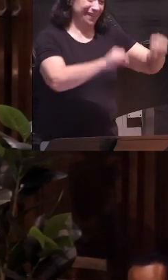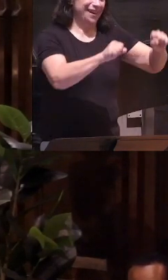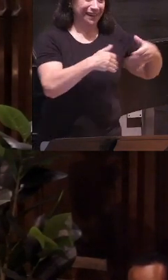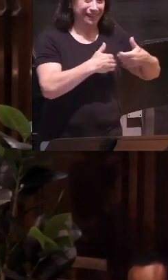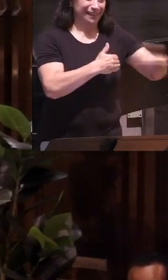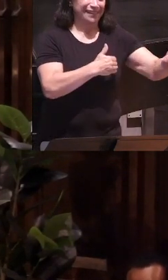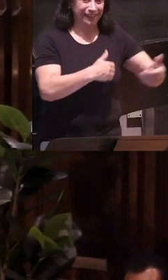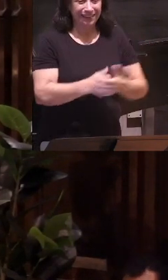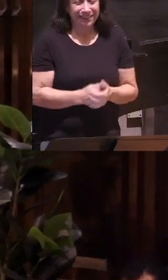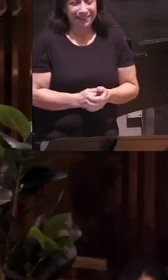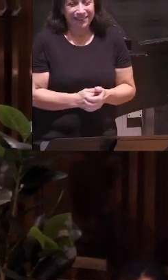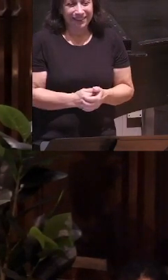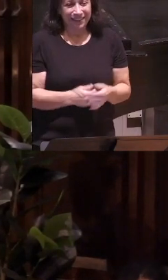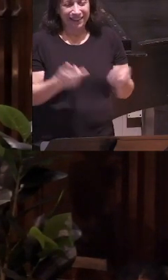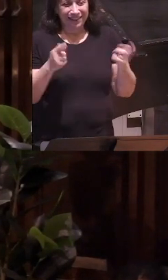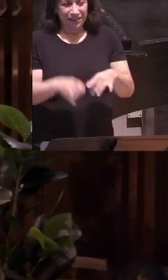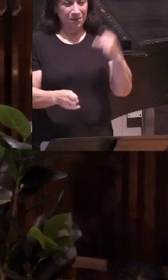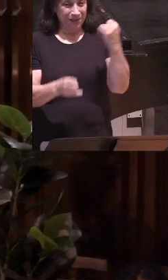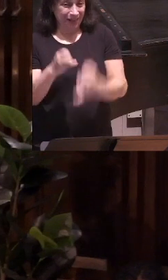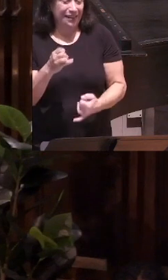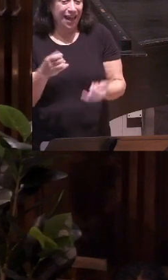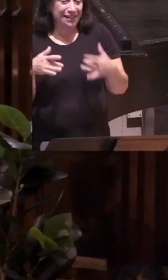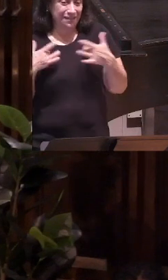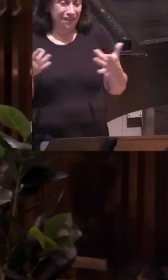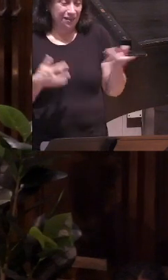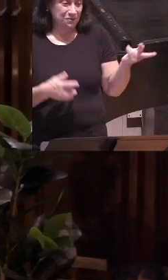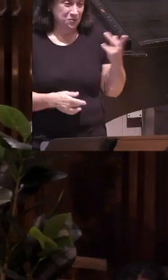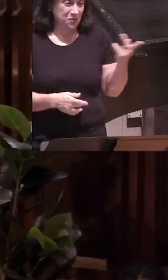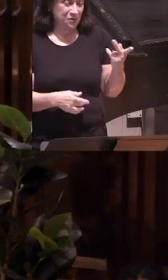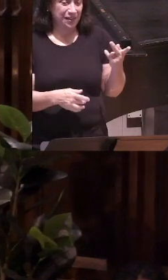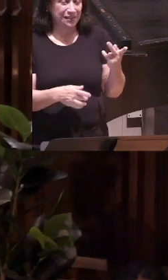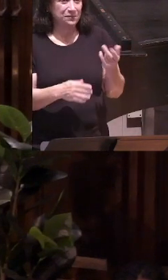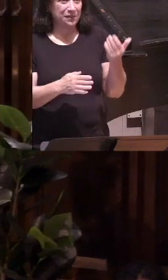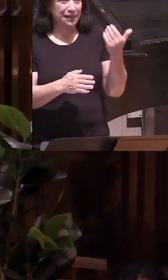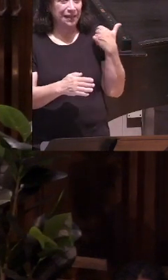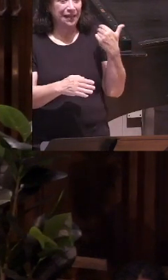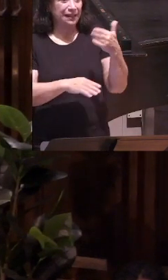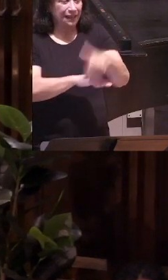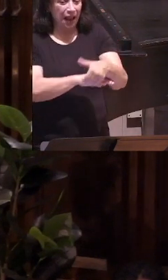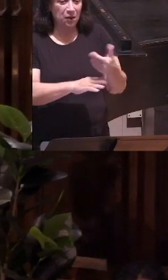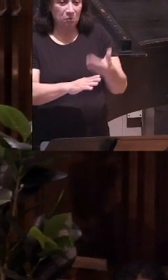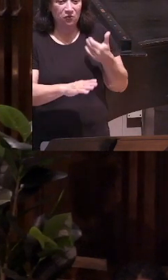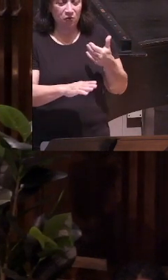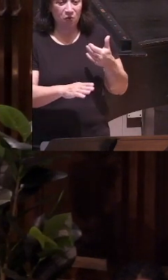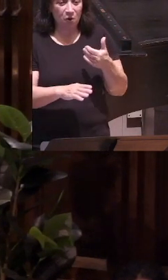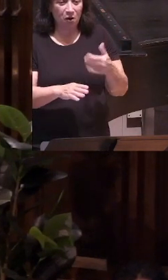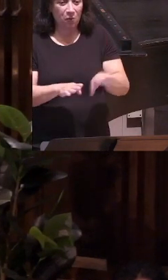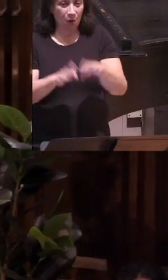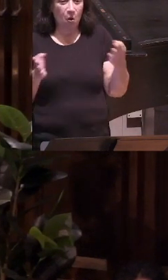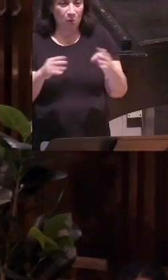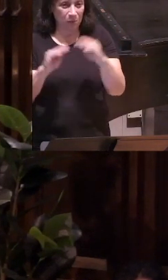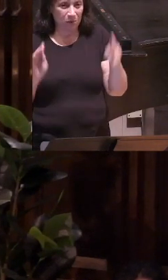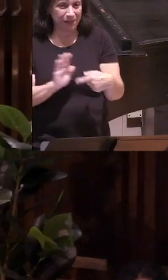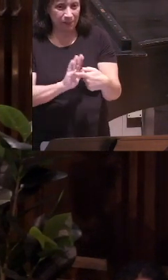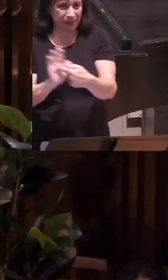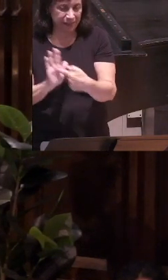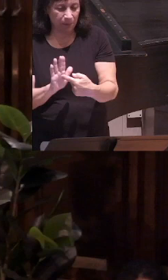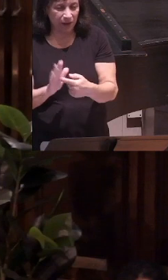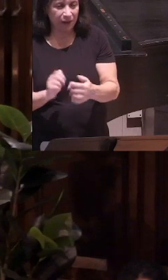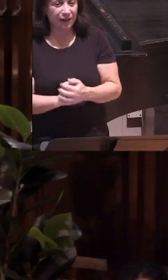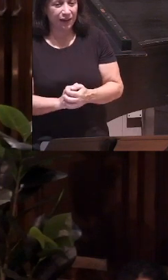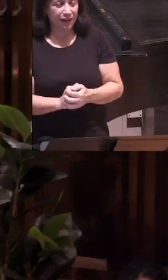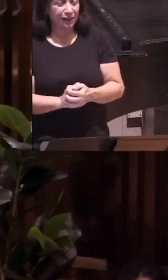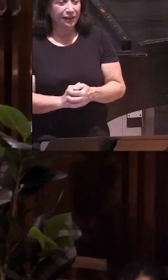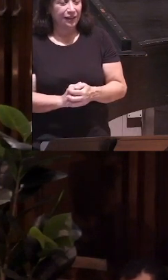of course, at the last event that we co-hosted, it was the night before the exhibit was actually going to open, and of course we have a show